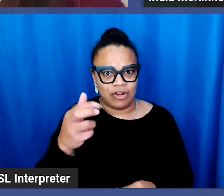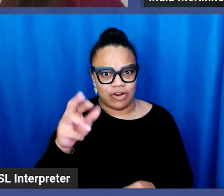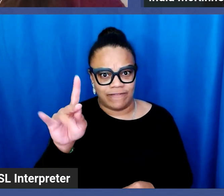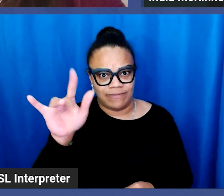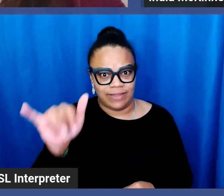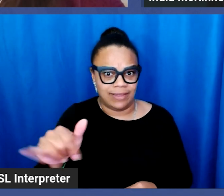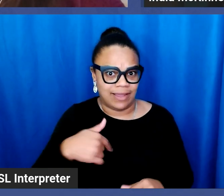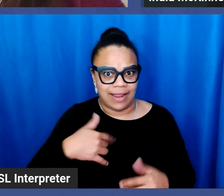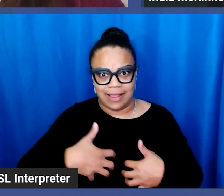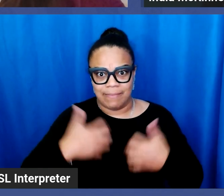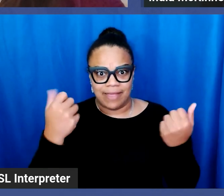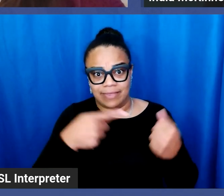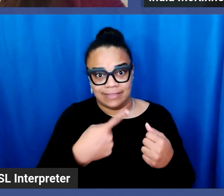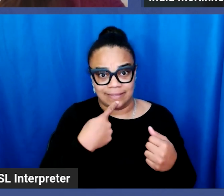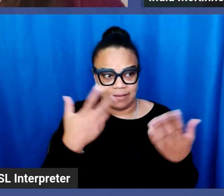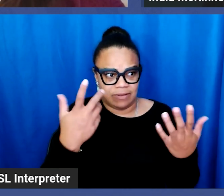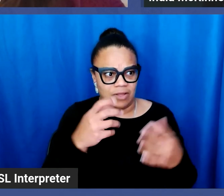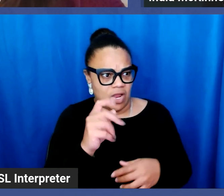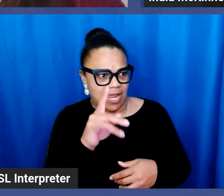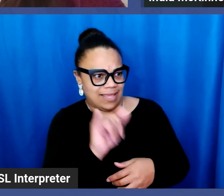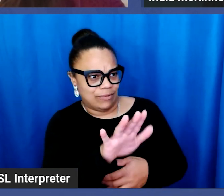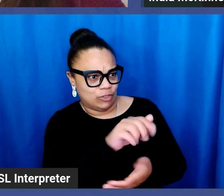a grown up. It's like, okay, but